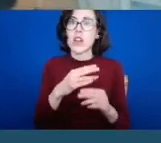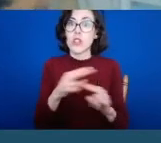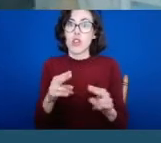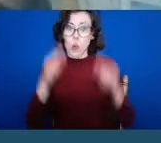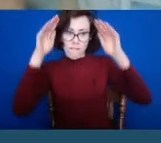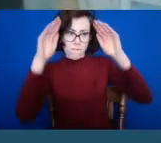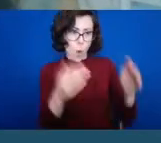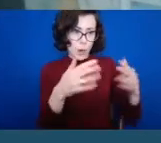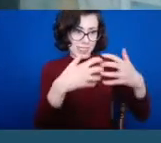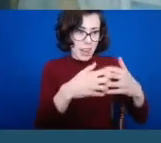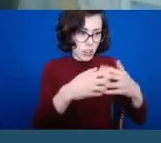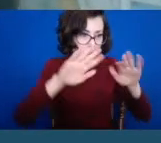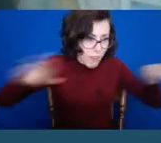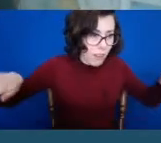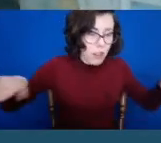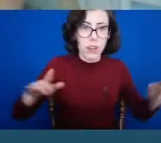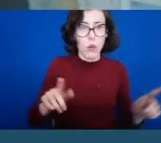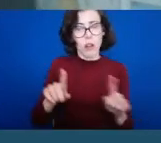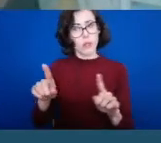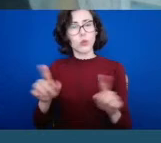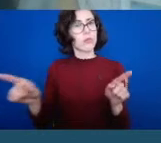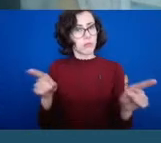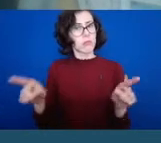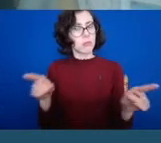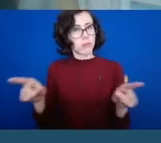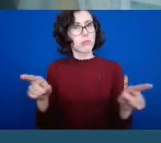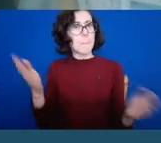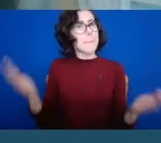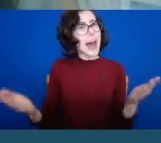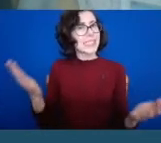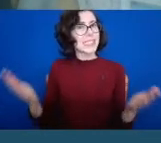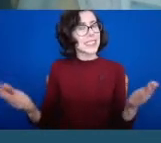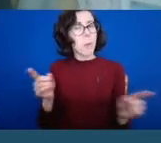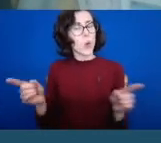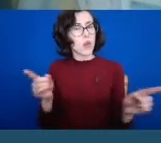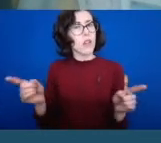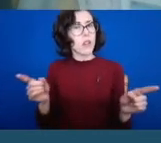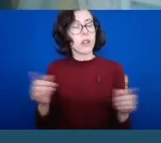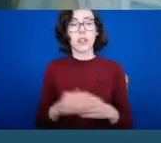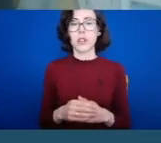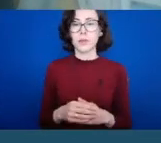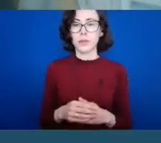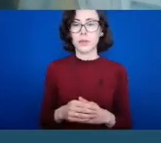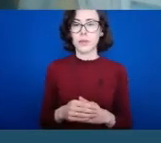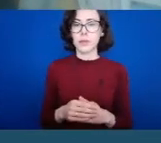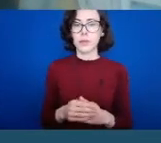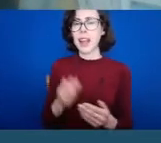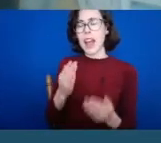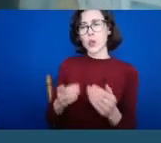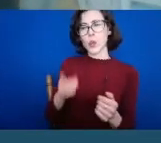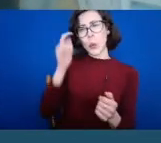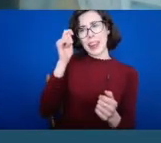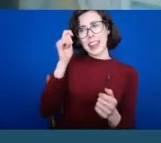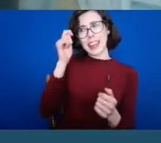also take that more hands-on approach as well. Finding that balance. And is there a way you can combat then help the people who don't have